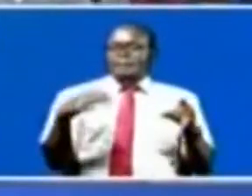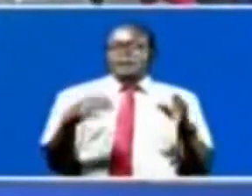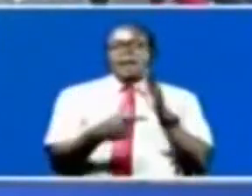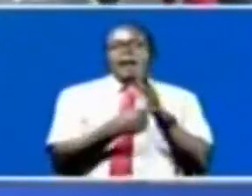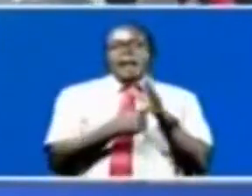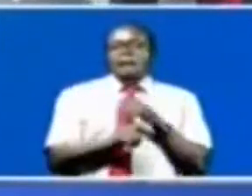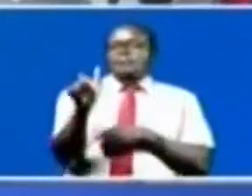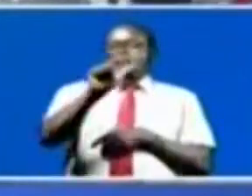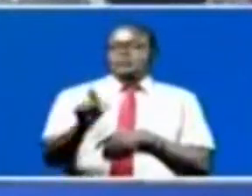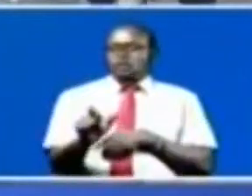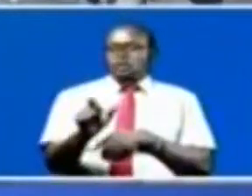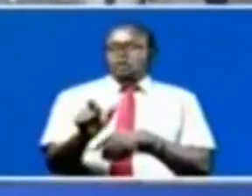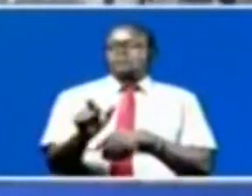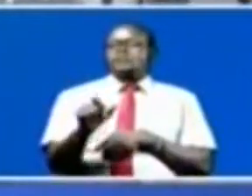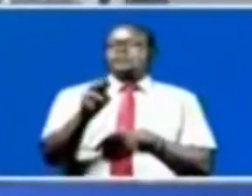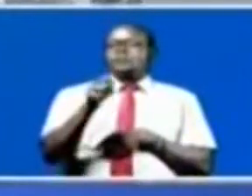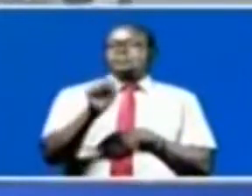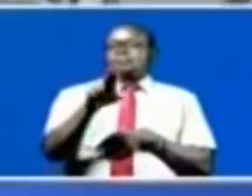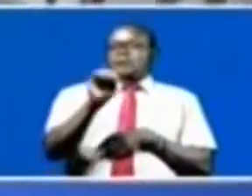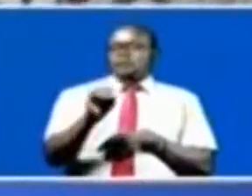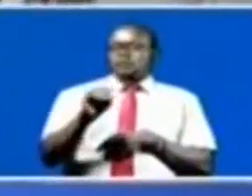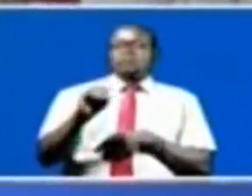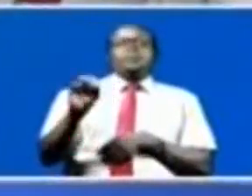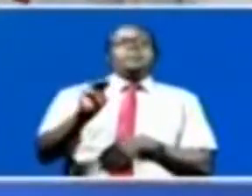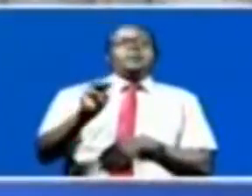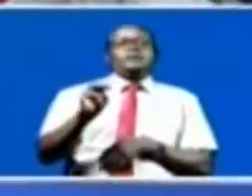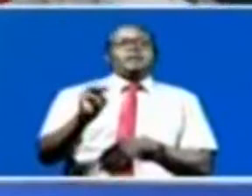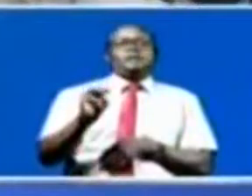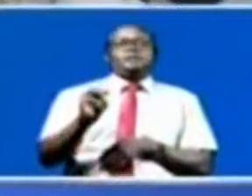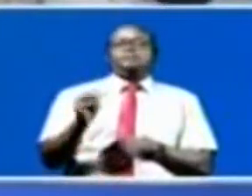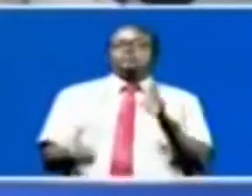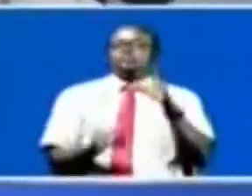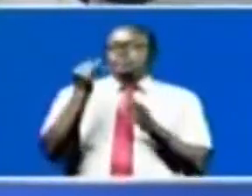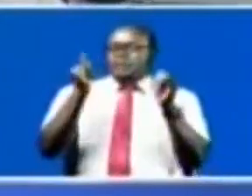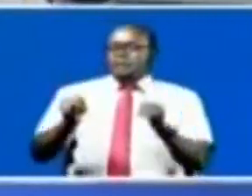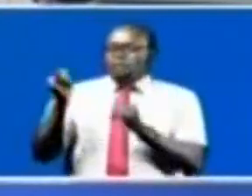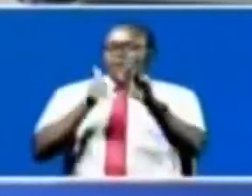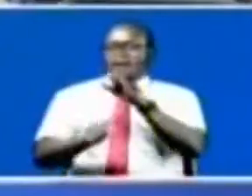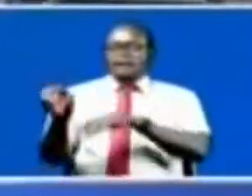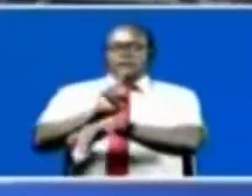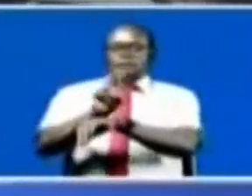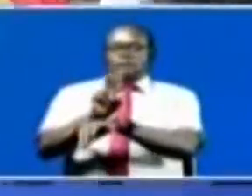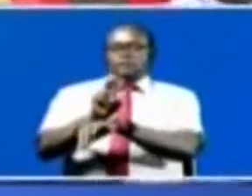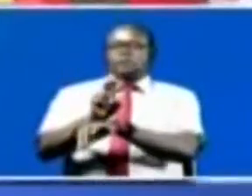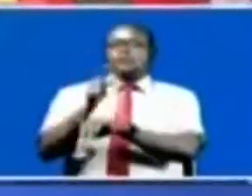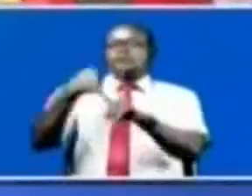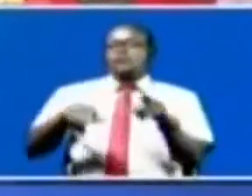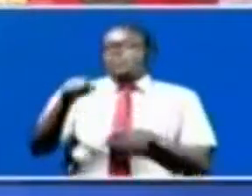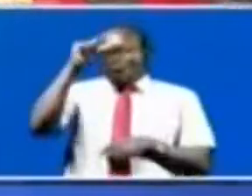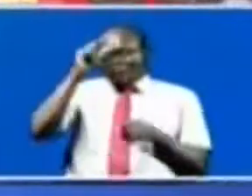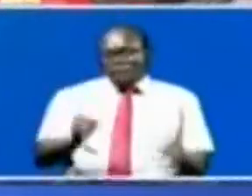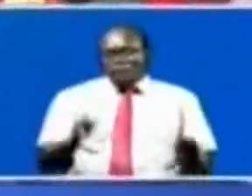name Regional Metropolitan Transport Limited, which was allegedly formed by some individuals under supervision and directives from senior government